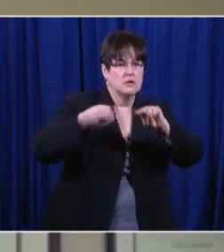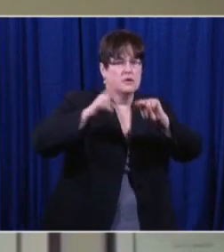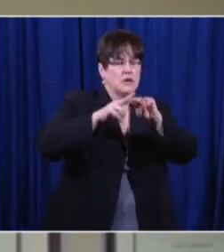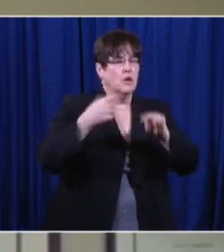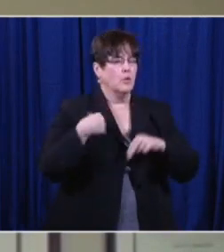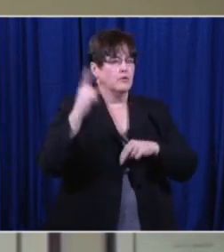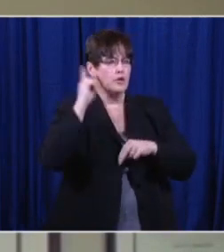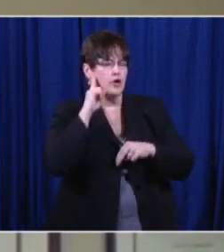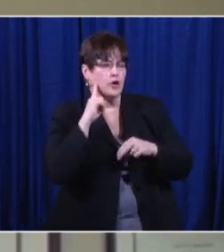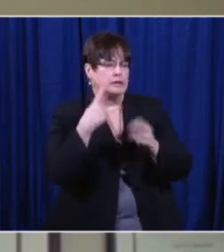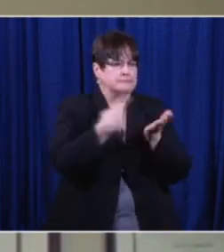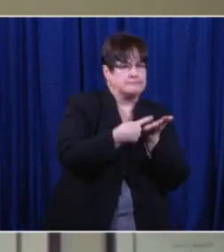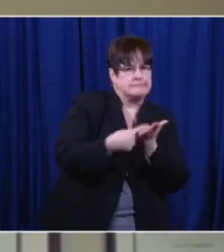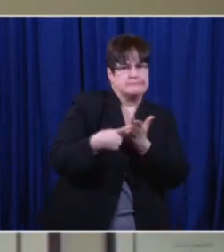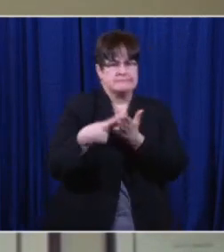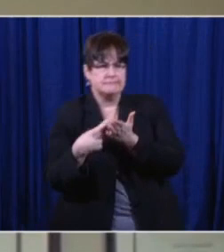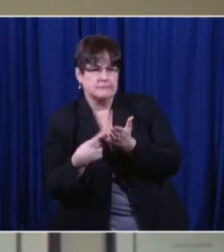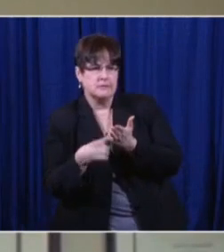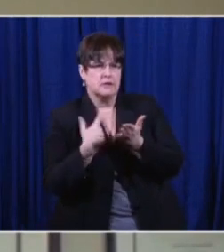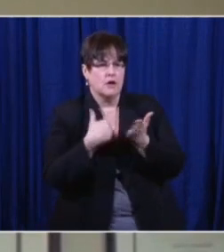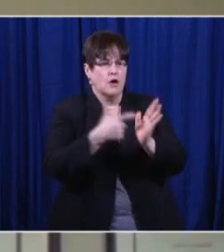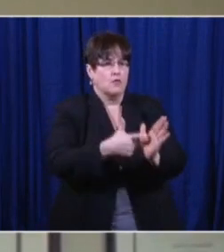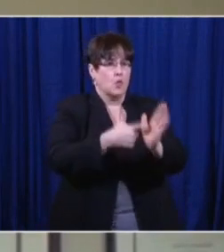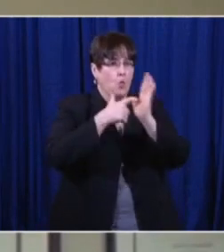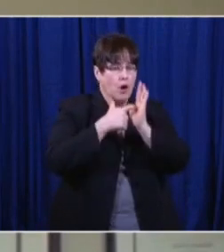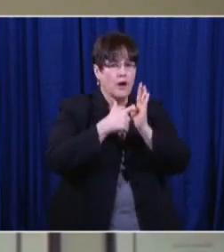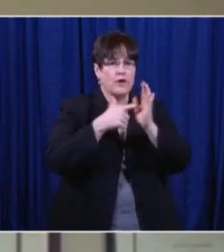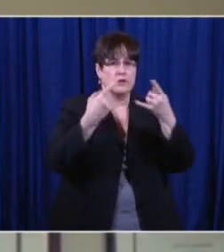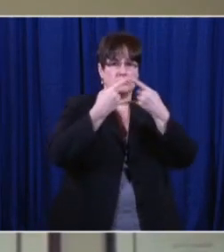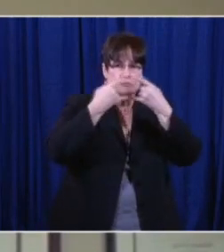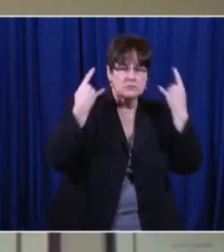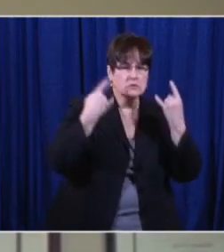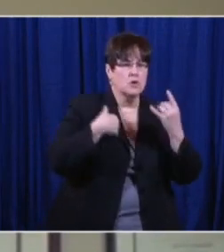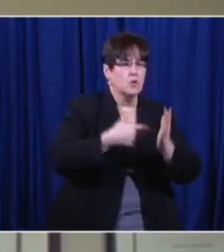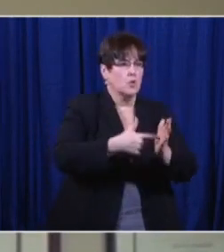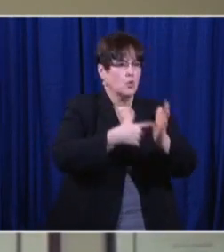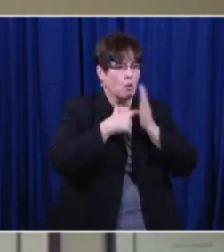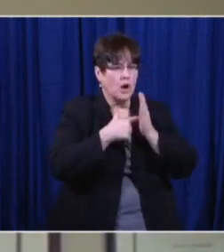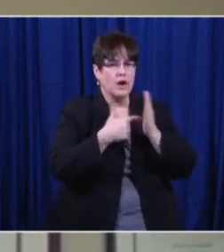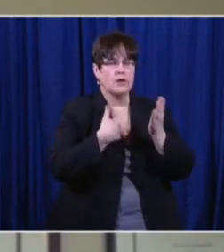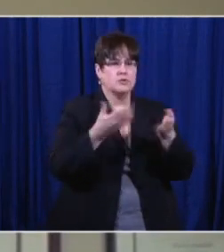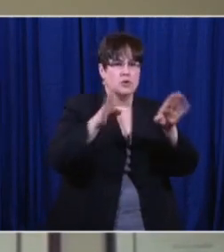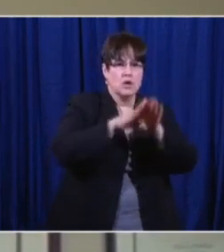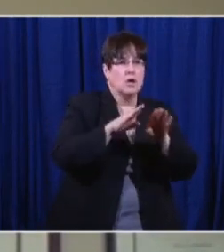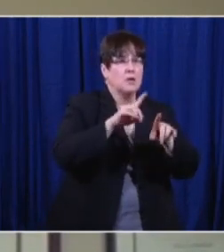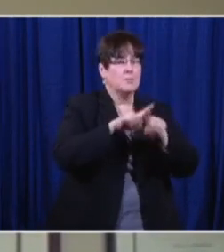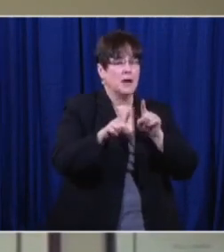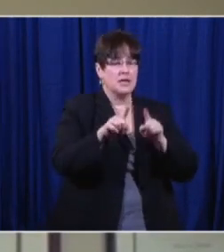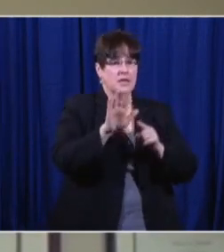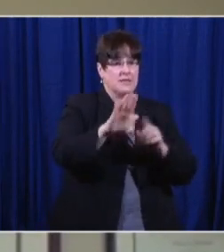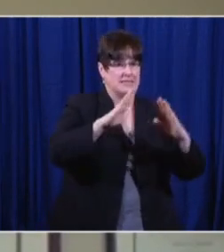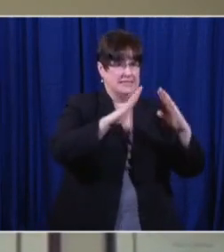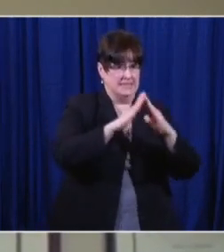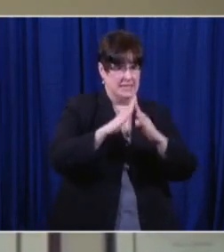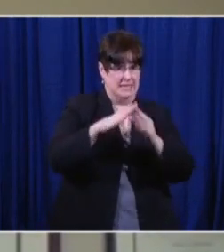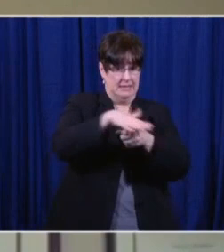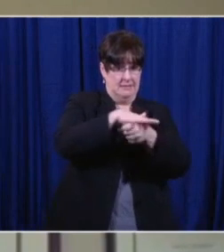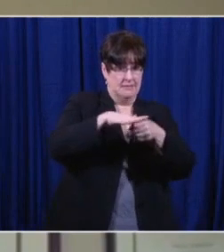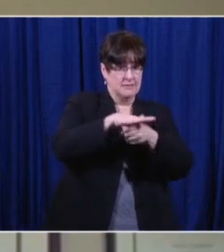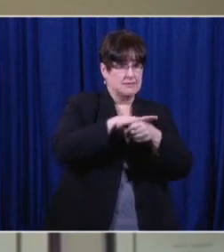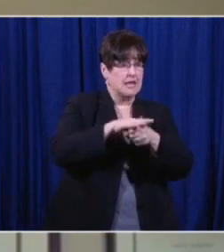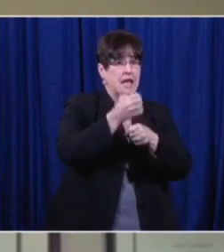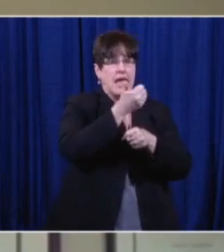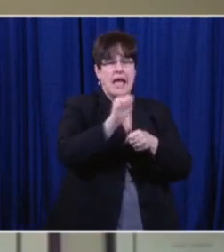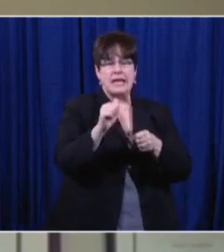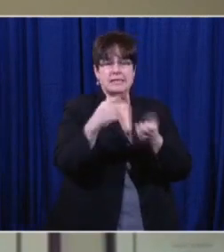mandates. Are there any plans at this point to ask cities and counties to increase the enforcement of these things to help slow this spread